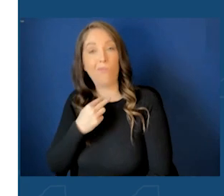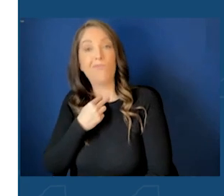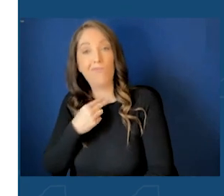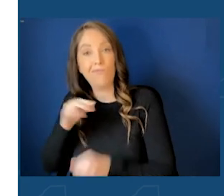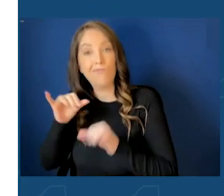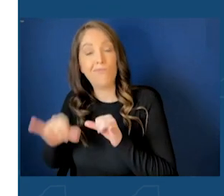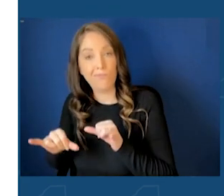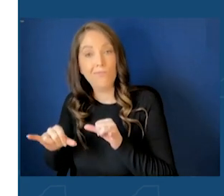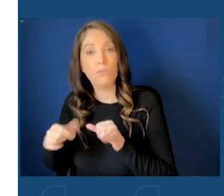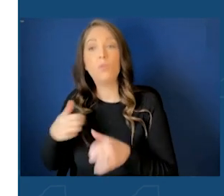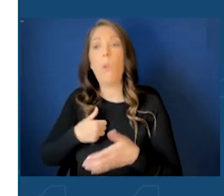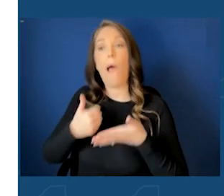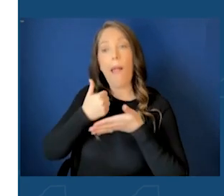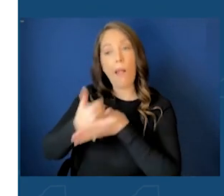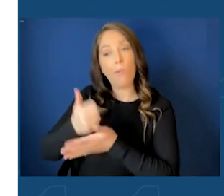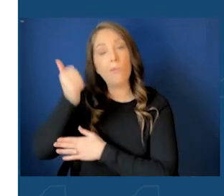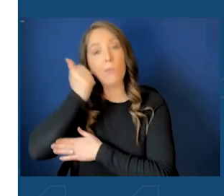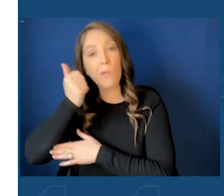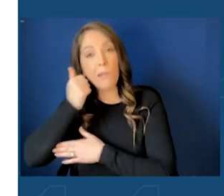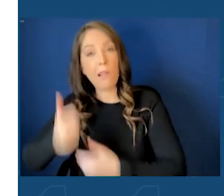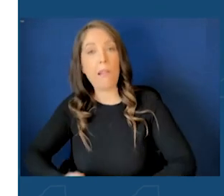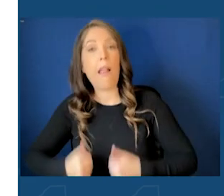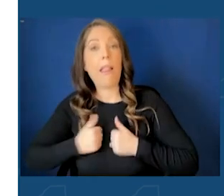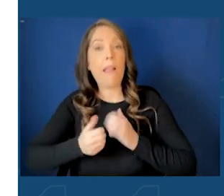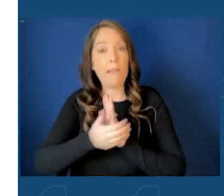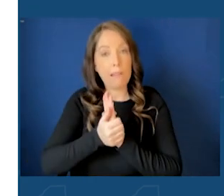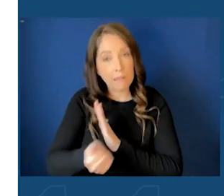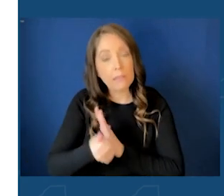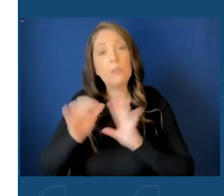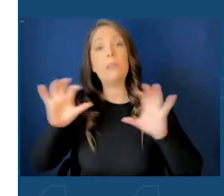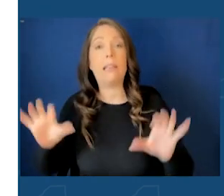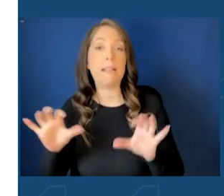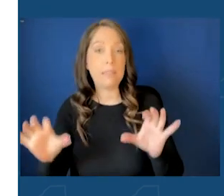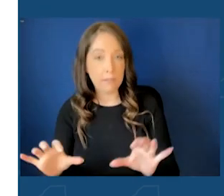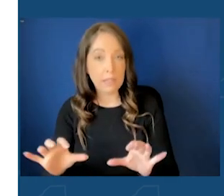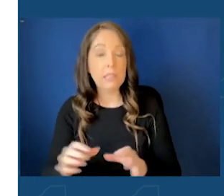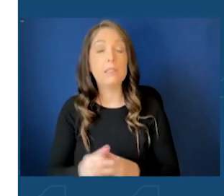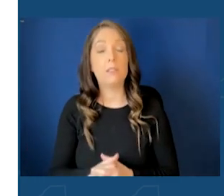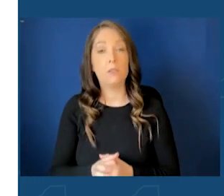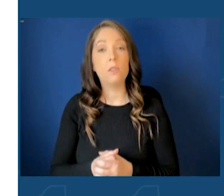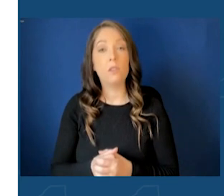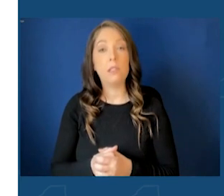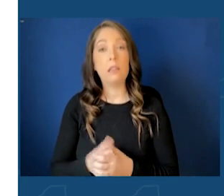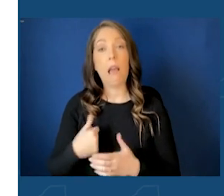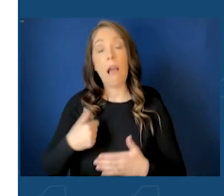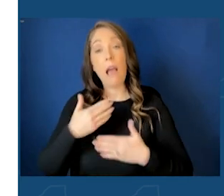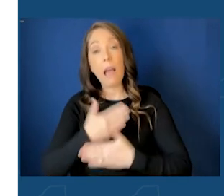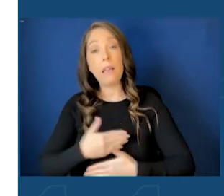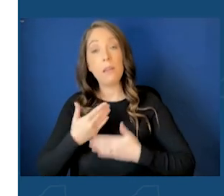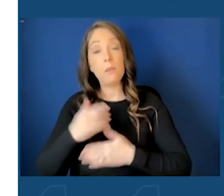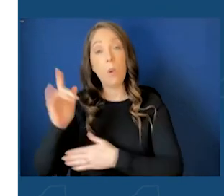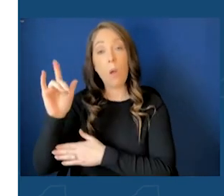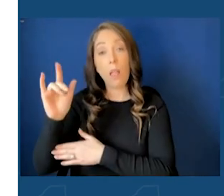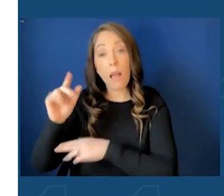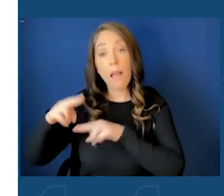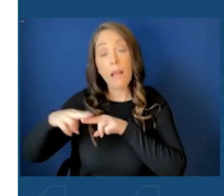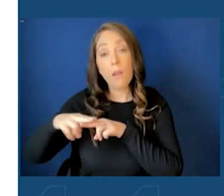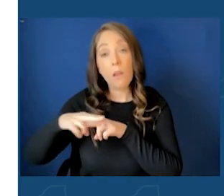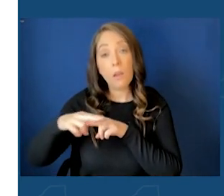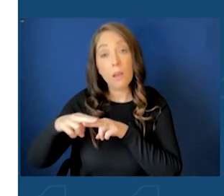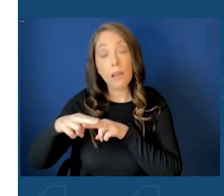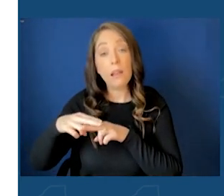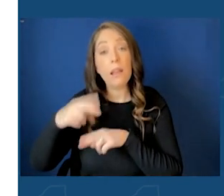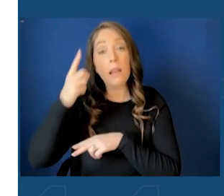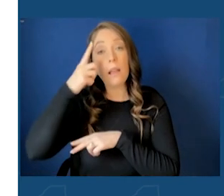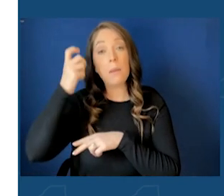daily living skills and activities. I appreciate the Long Island Railroad because the commute to work